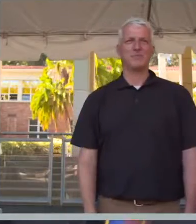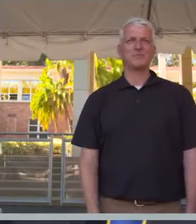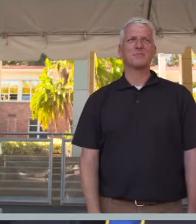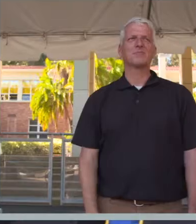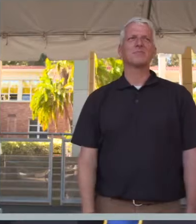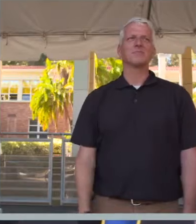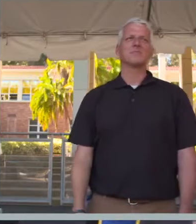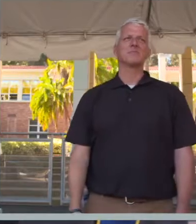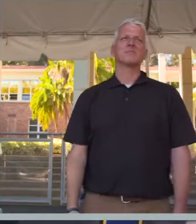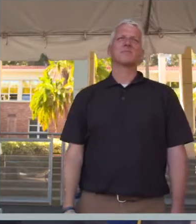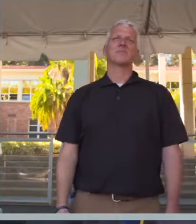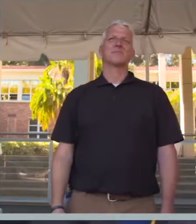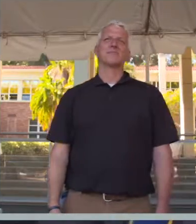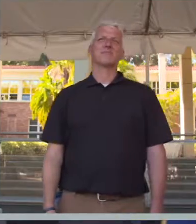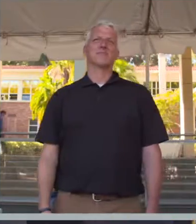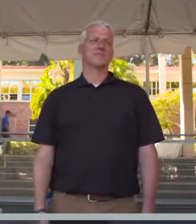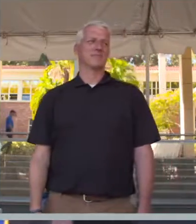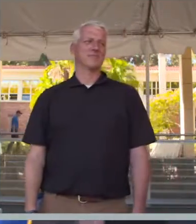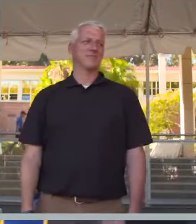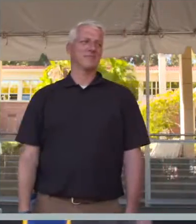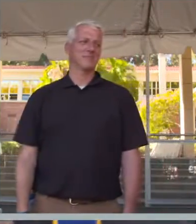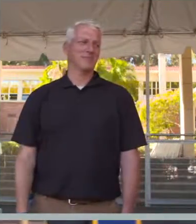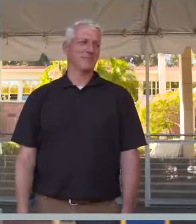Alexander Prasad Hari.